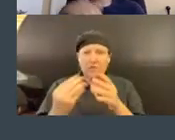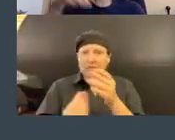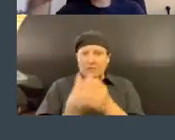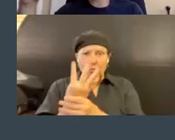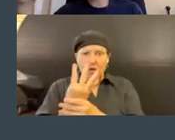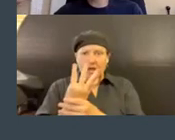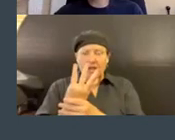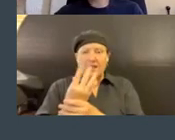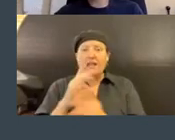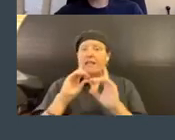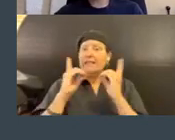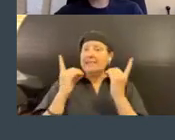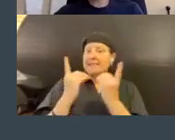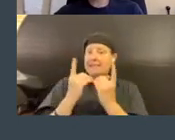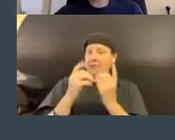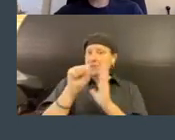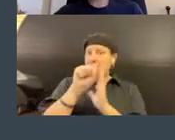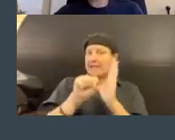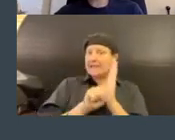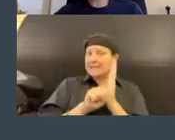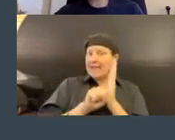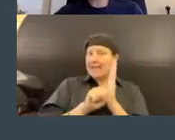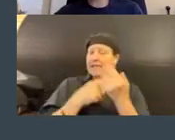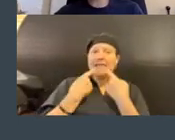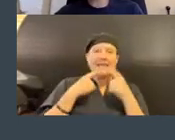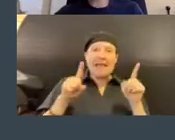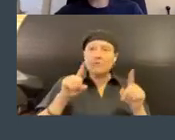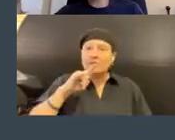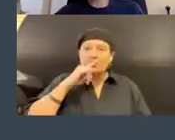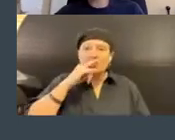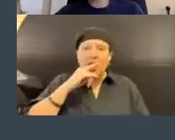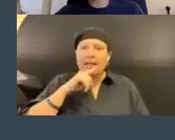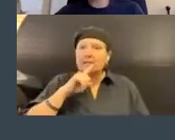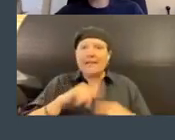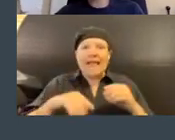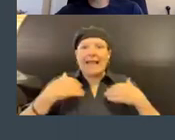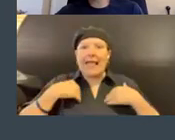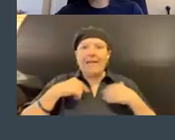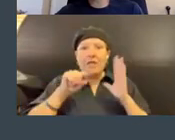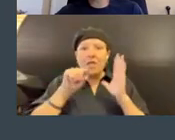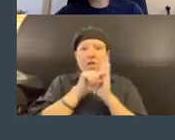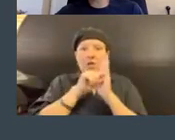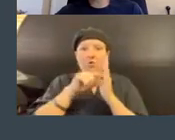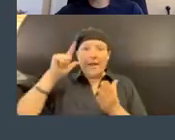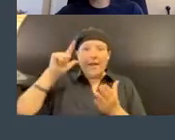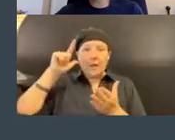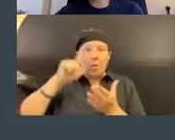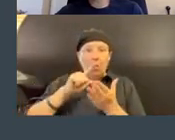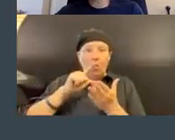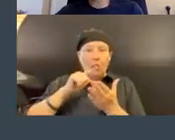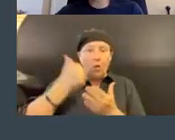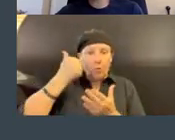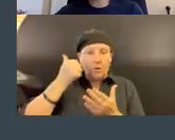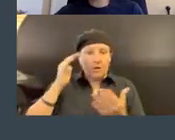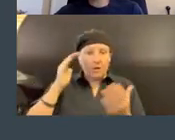the district and the state had said that a child could not get a grade lower than what they were already achieving before they went on